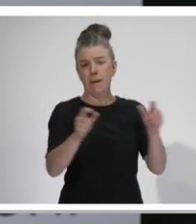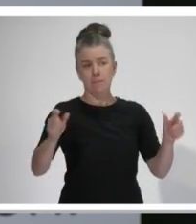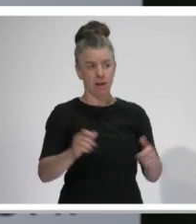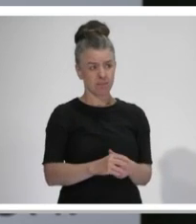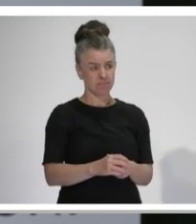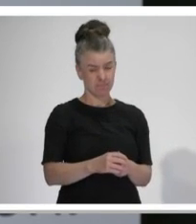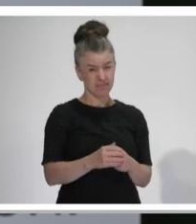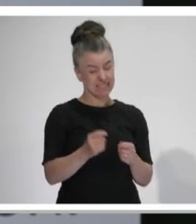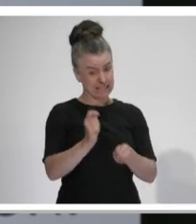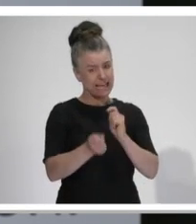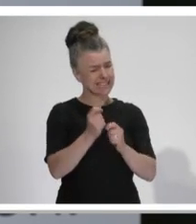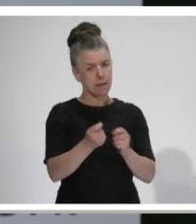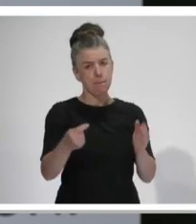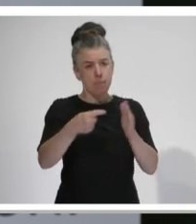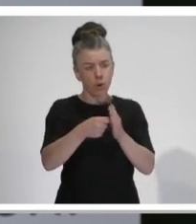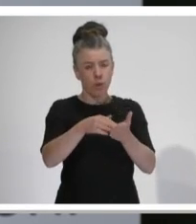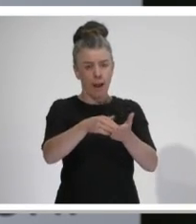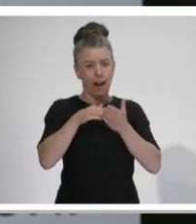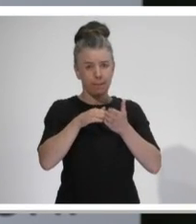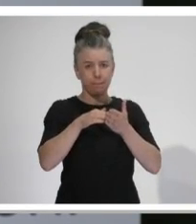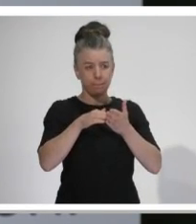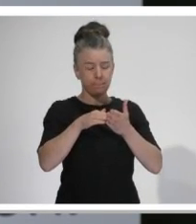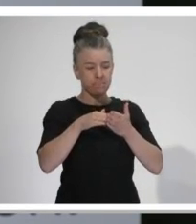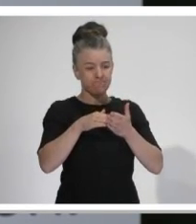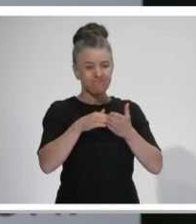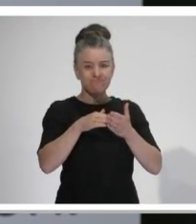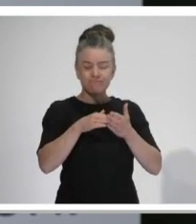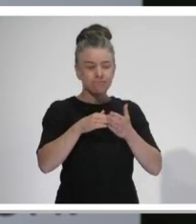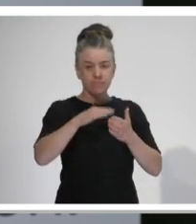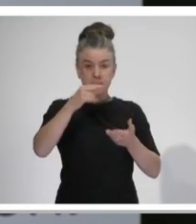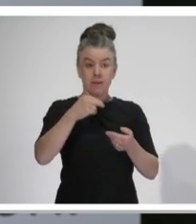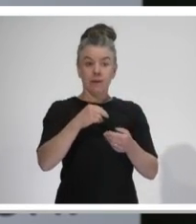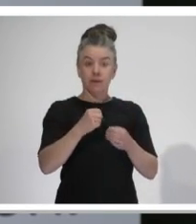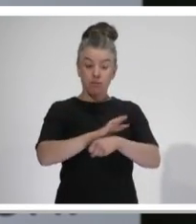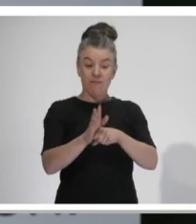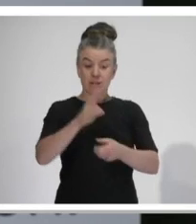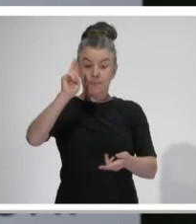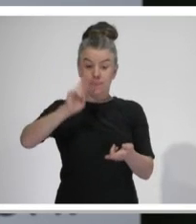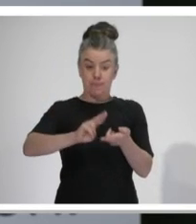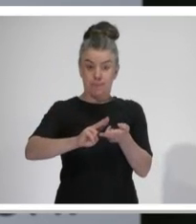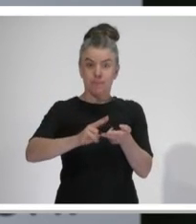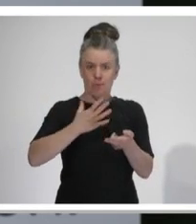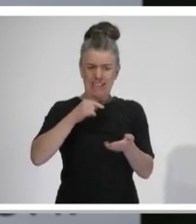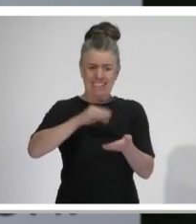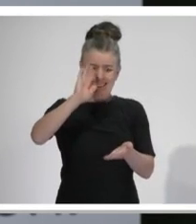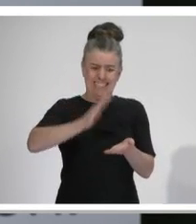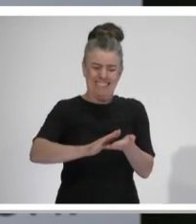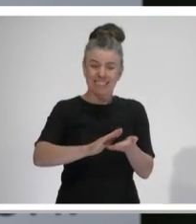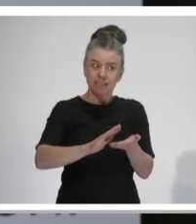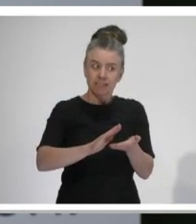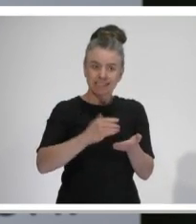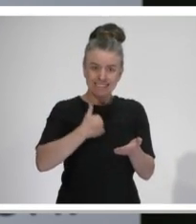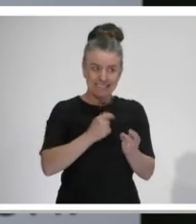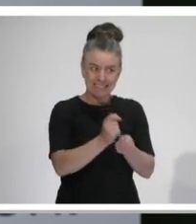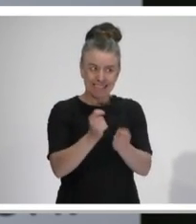central pillars for maintaining elimination, which we hope to achieve, but maintaining that going forward. So we